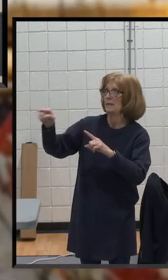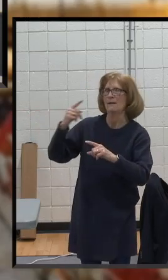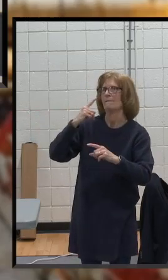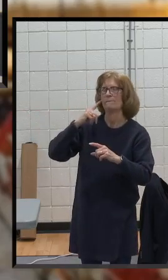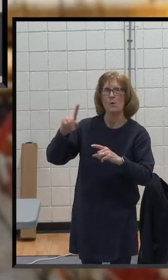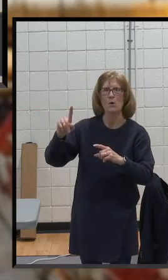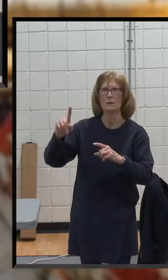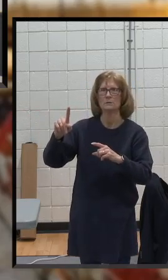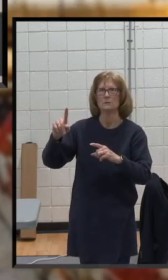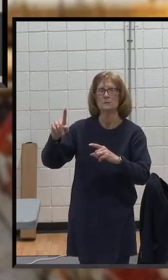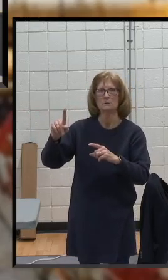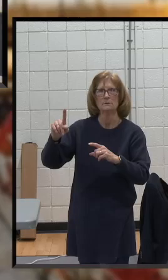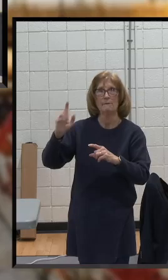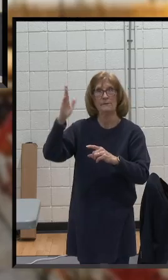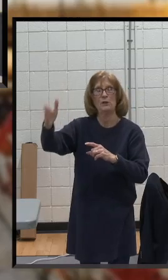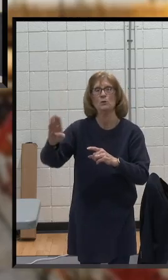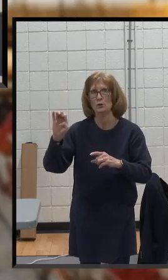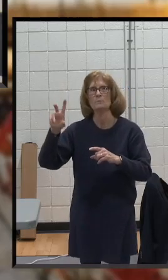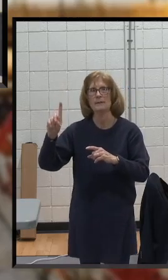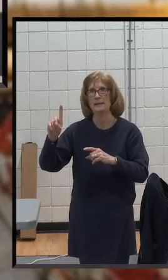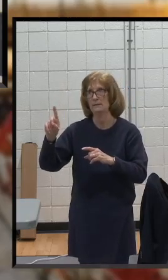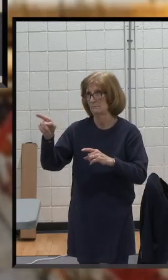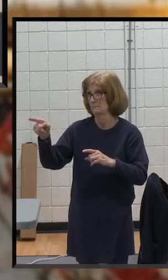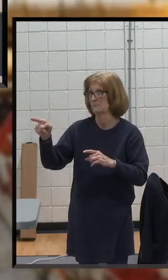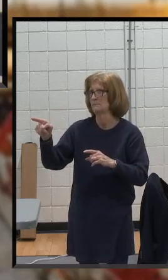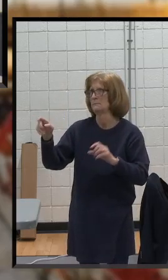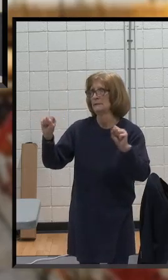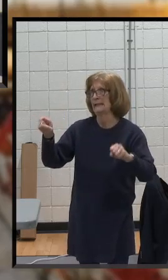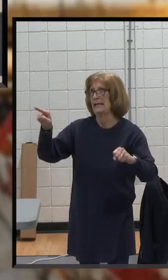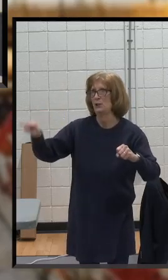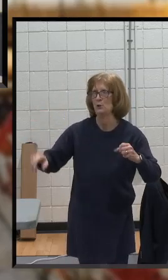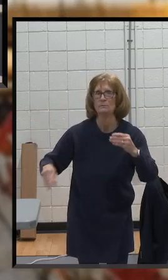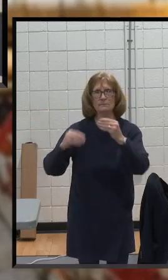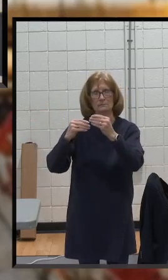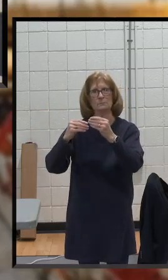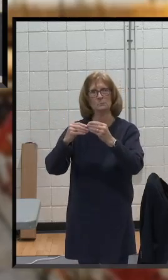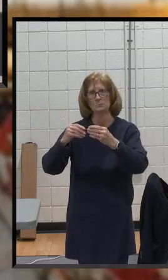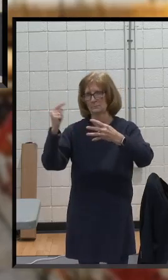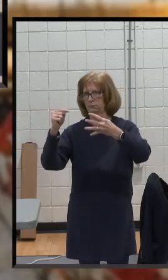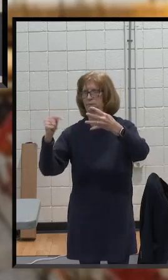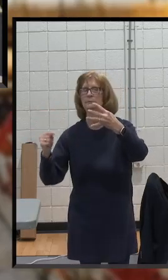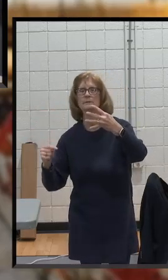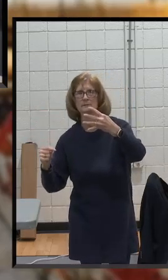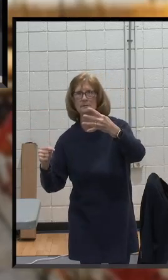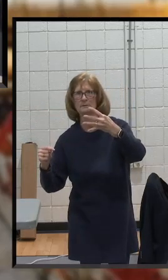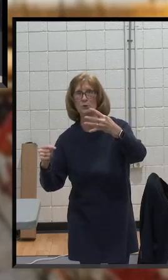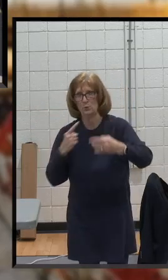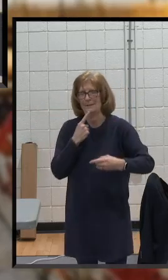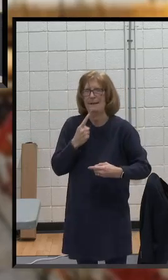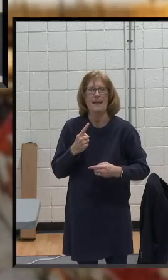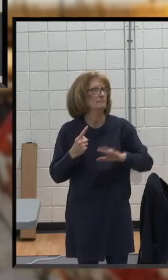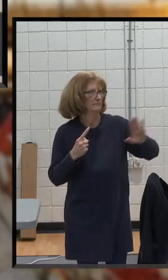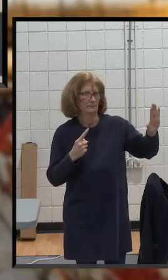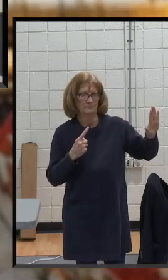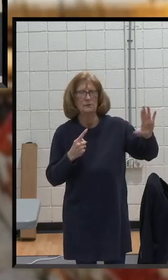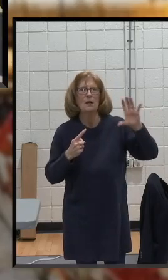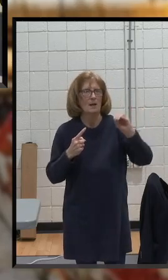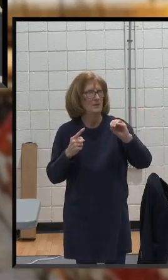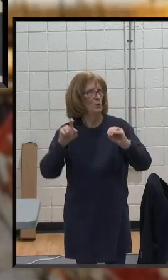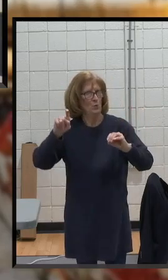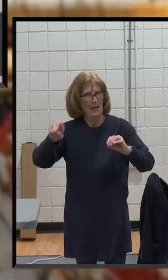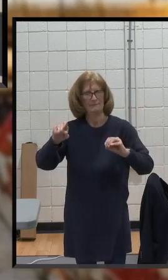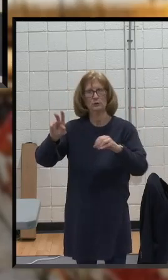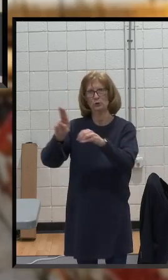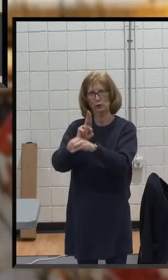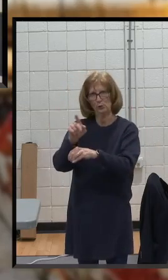that's that. So when you start this one, is there any way y'all can make it where people can get an opportunity to do that? Besides having